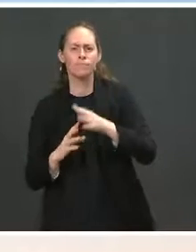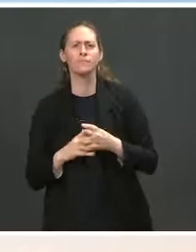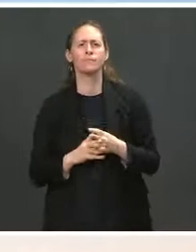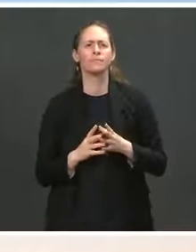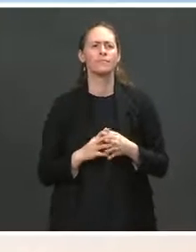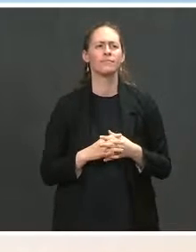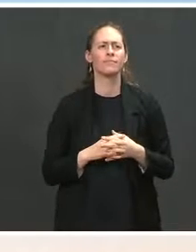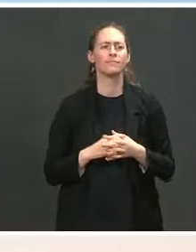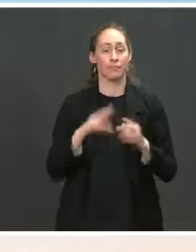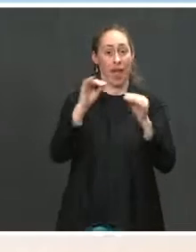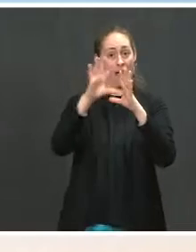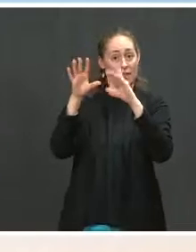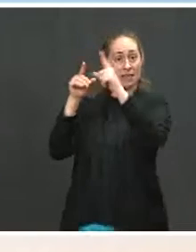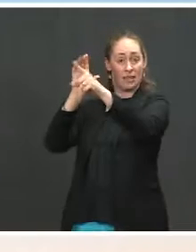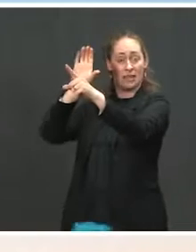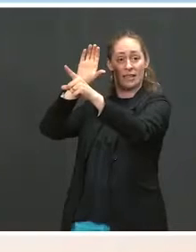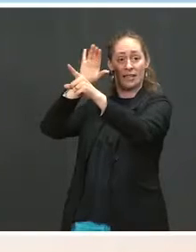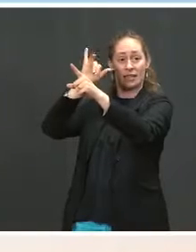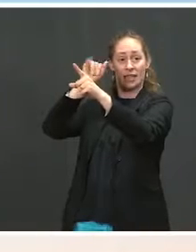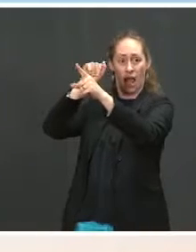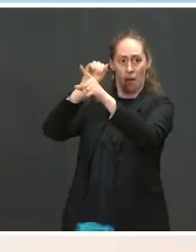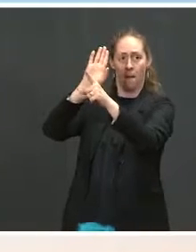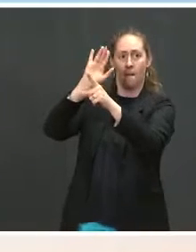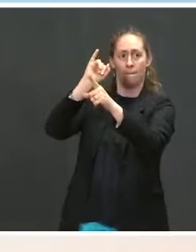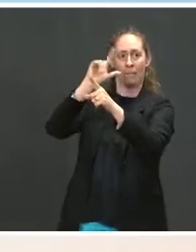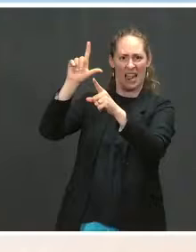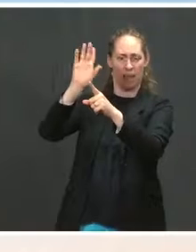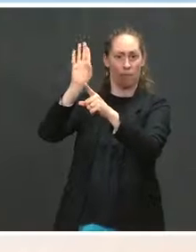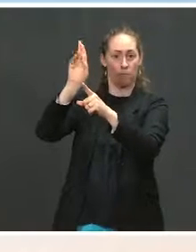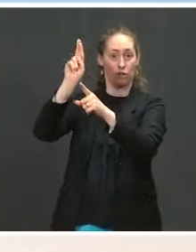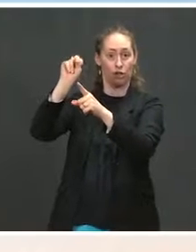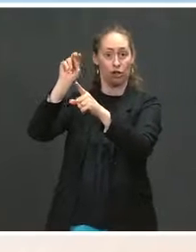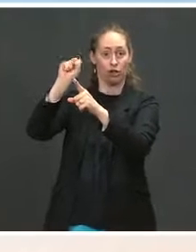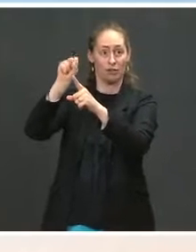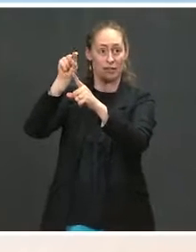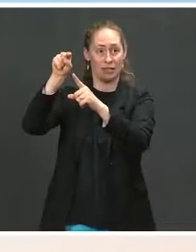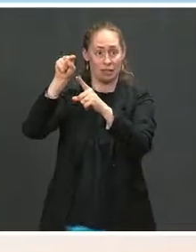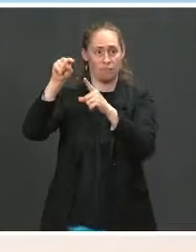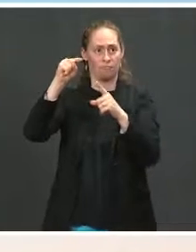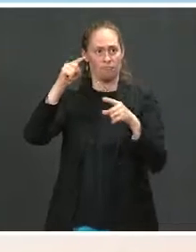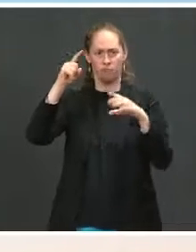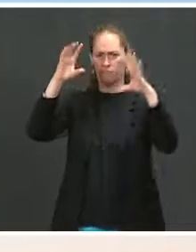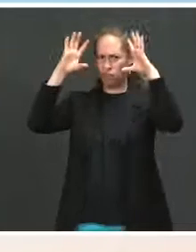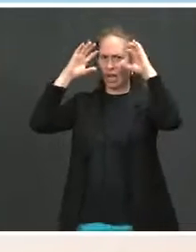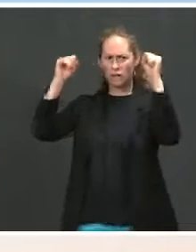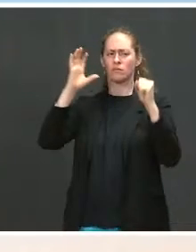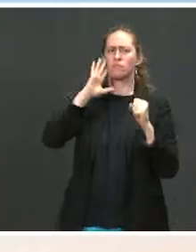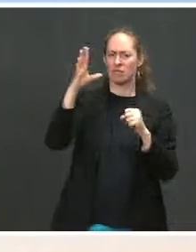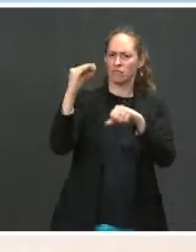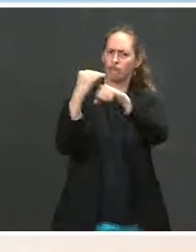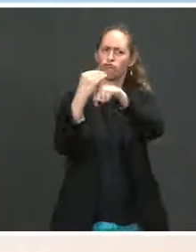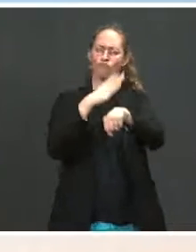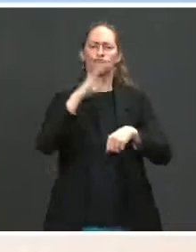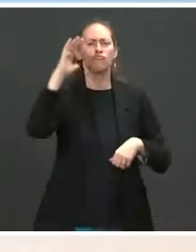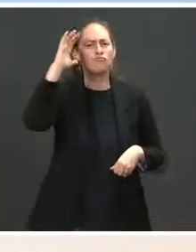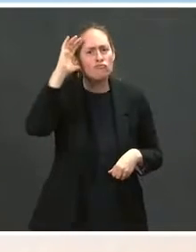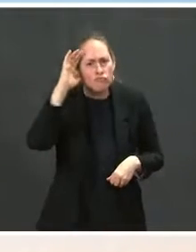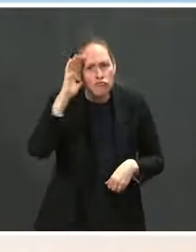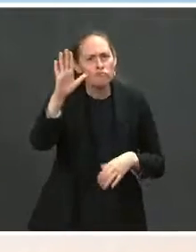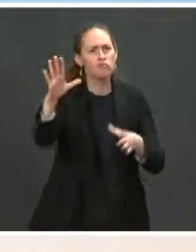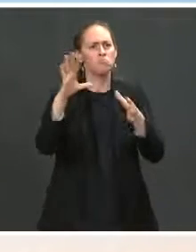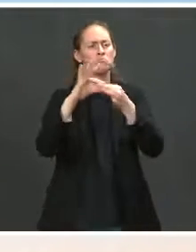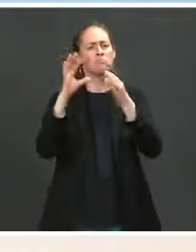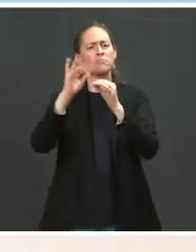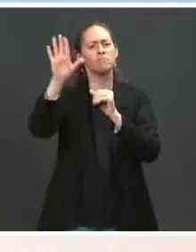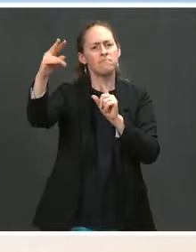CIA director, Bill Burns, is somebody who the president takes advice from, takes counsel from, and certainly listens to when he shares